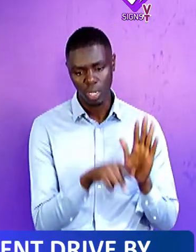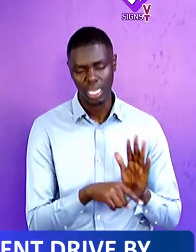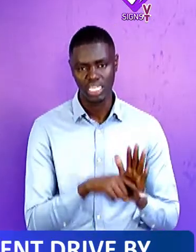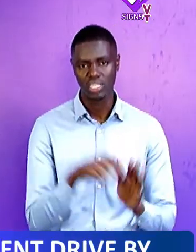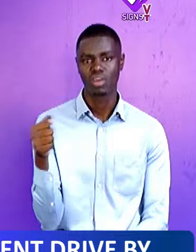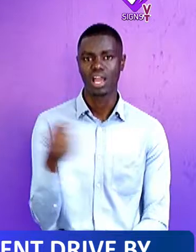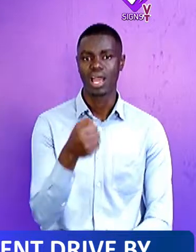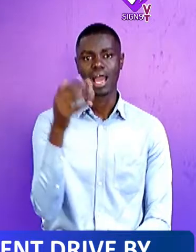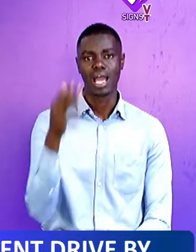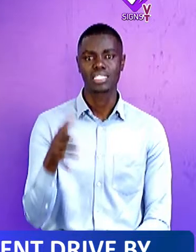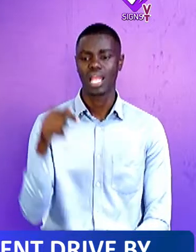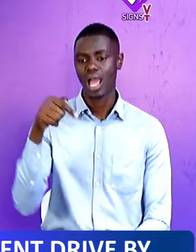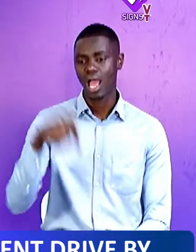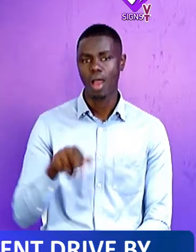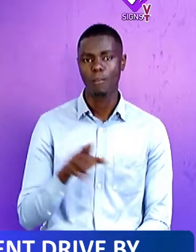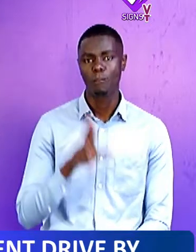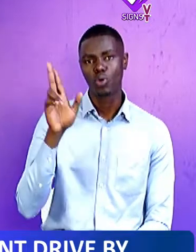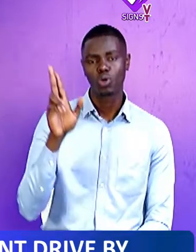bottom up,